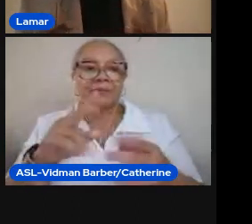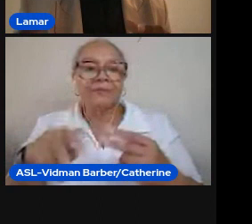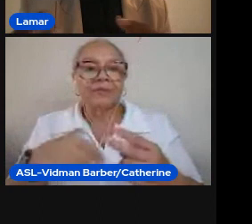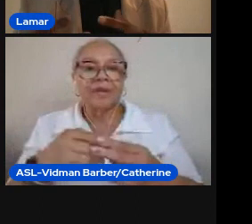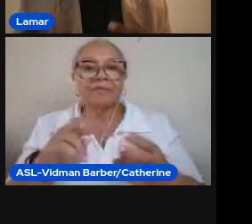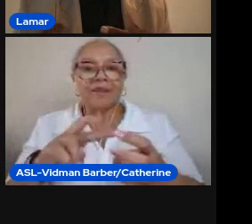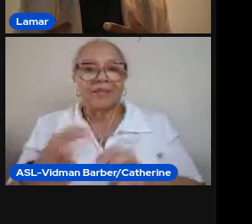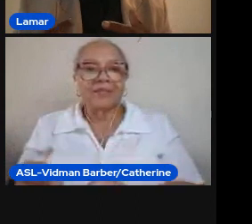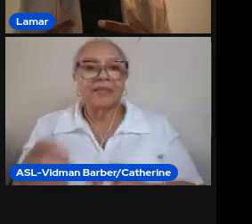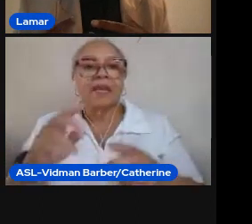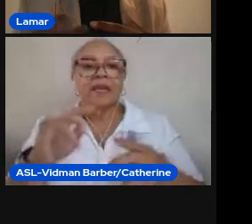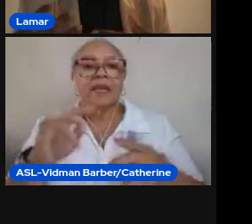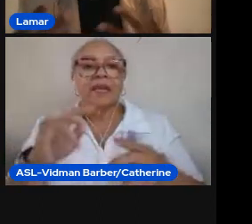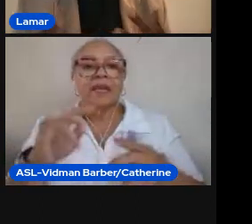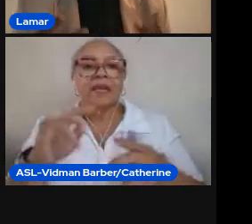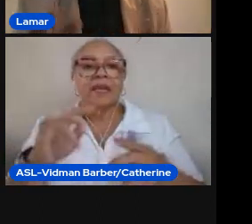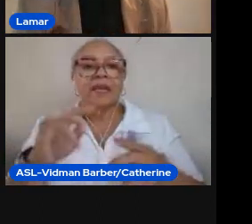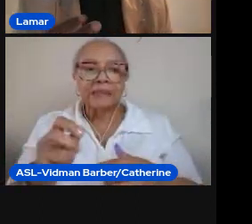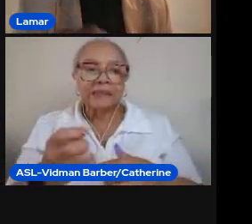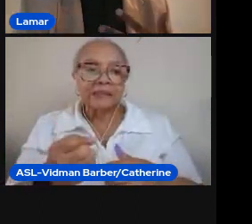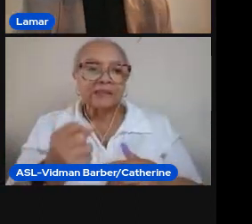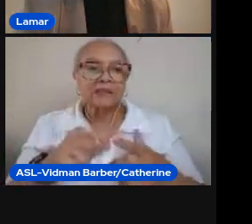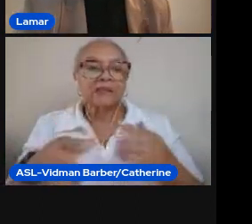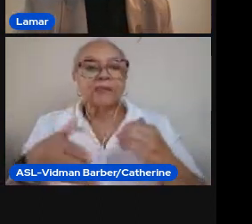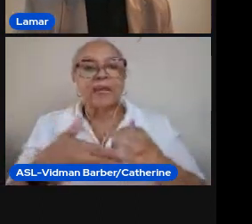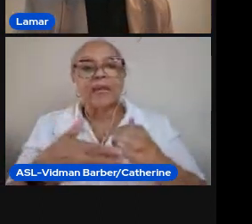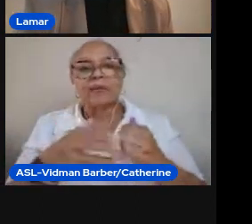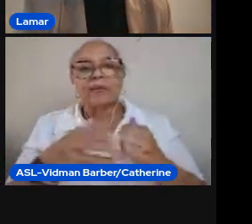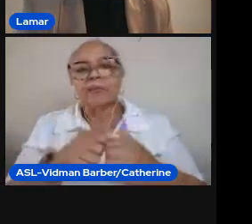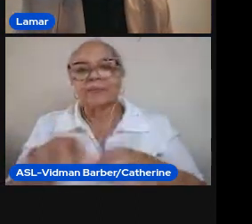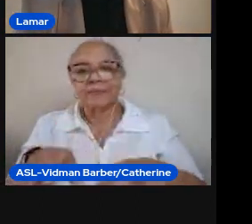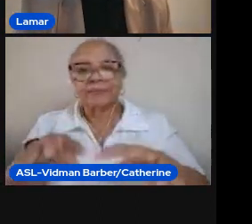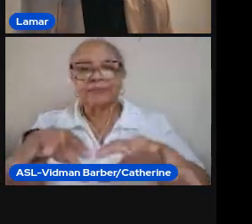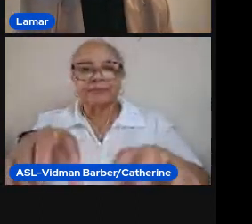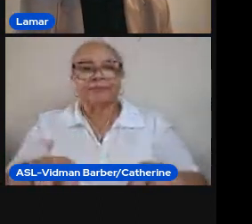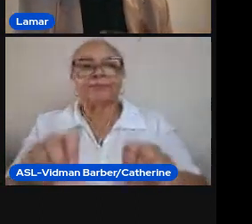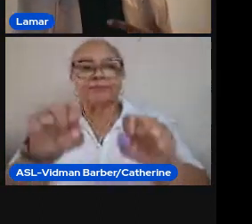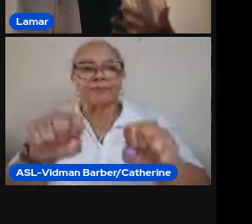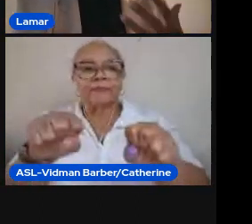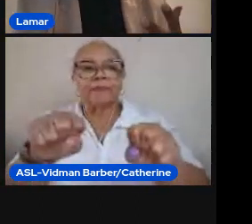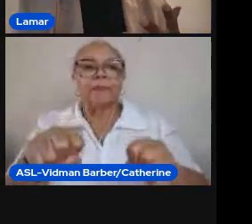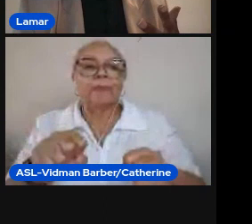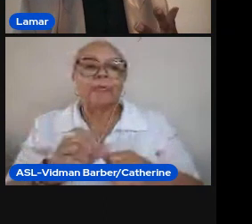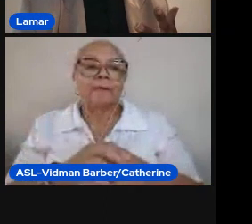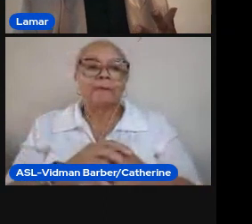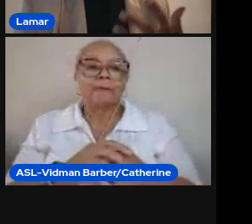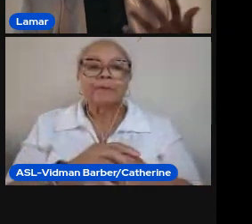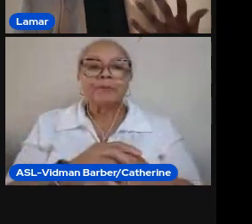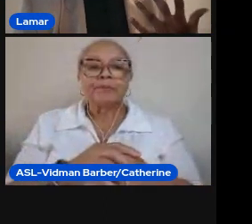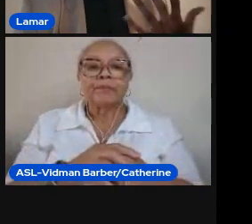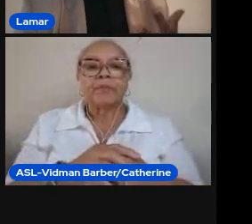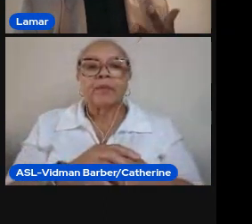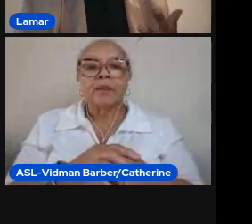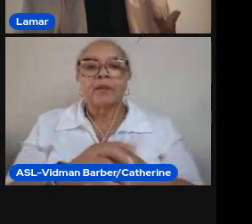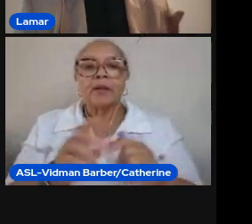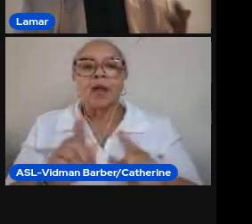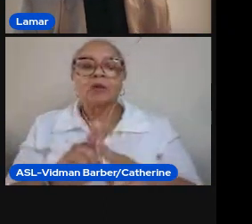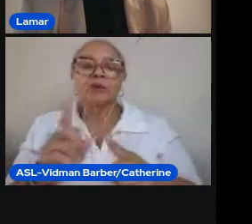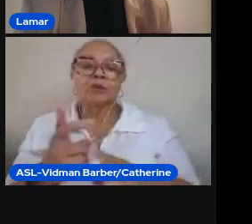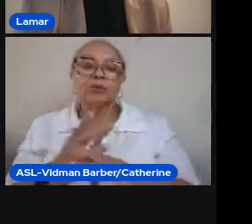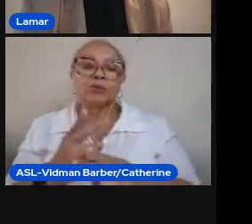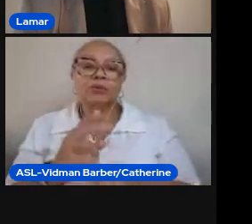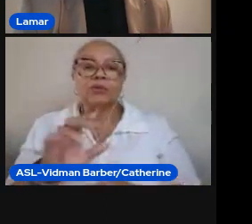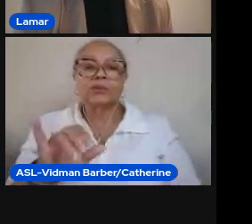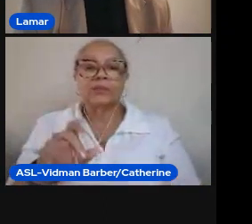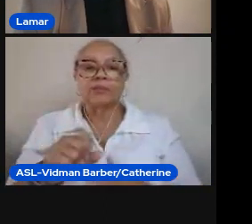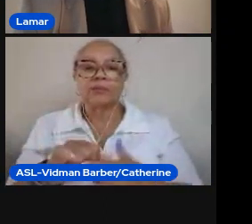toxins to aid in its invasion or colonization. They also use the cells to